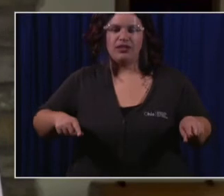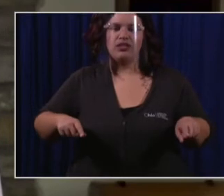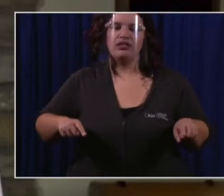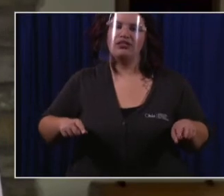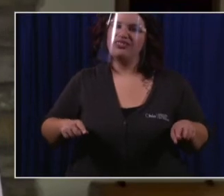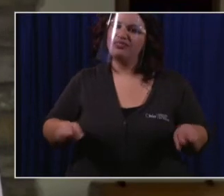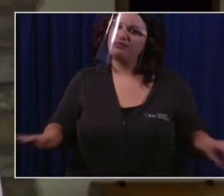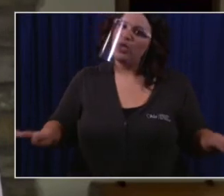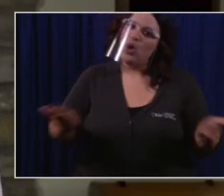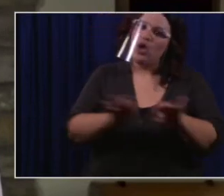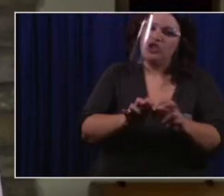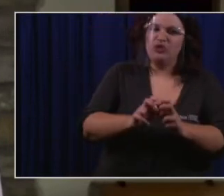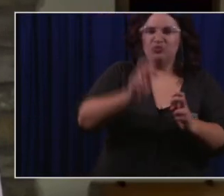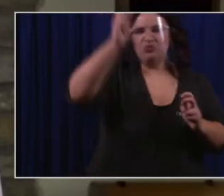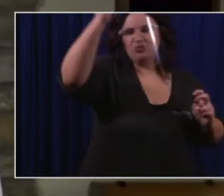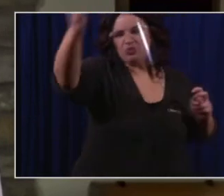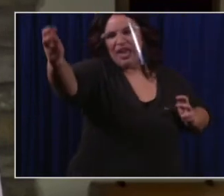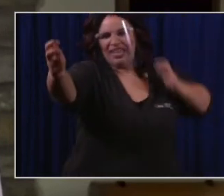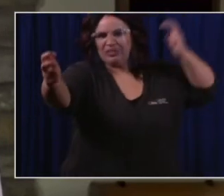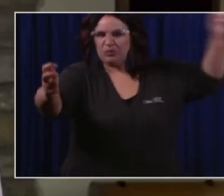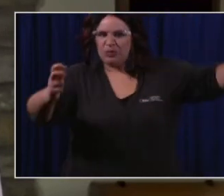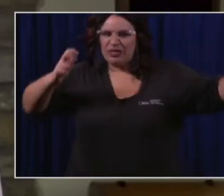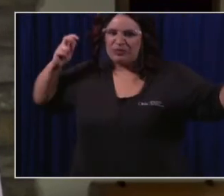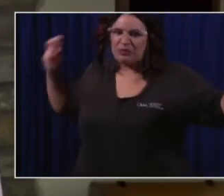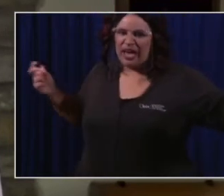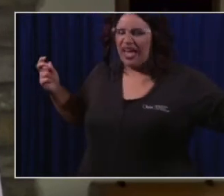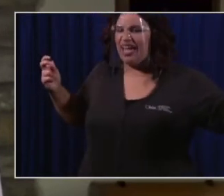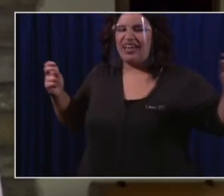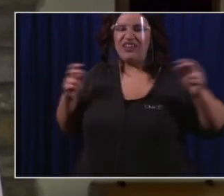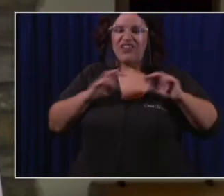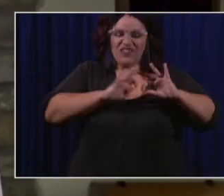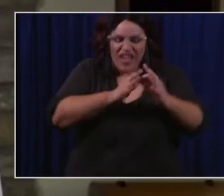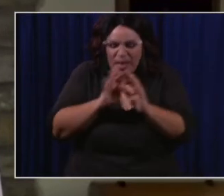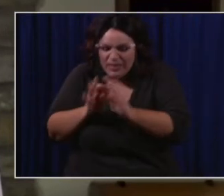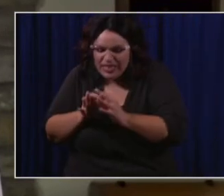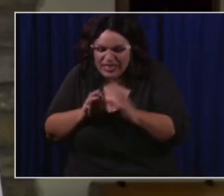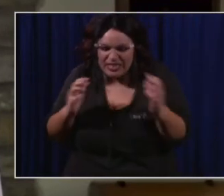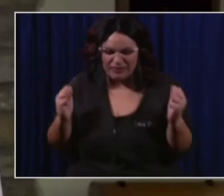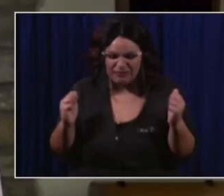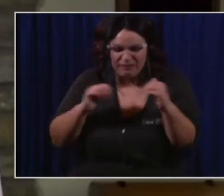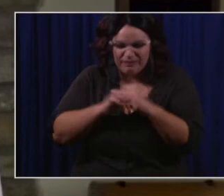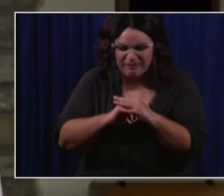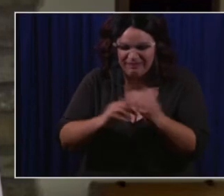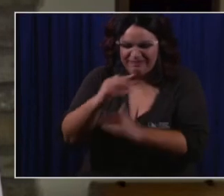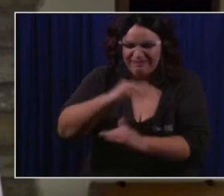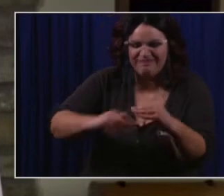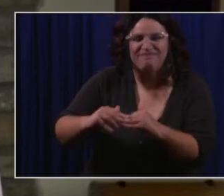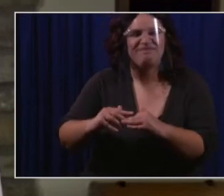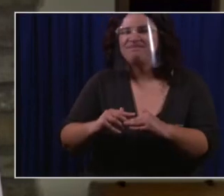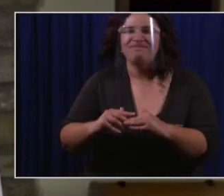very concerned about families intermixing. So we'll let you know when we get the plan.